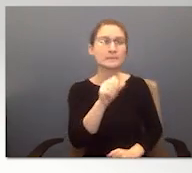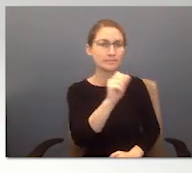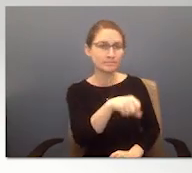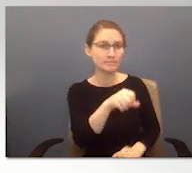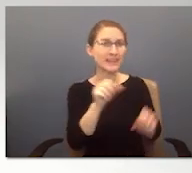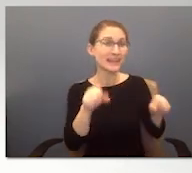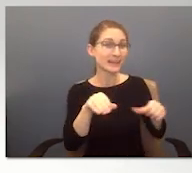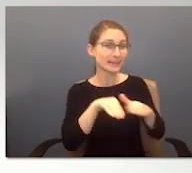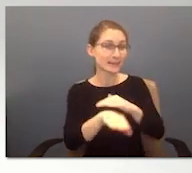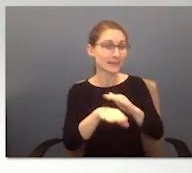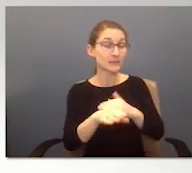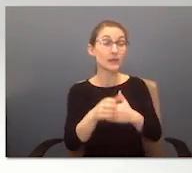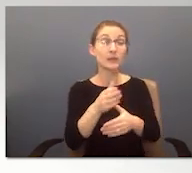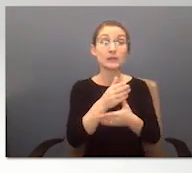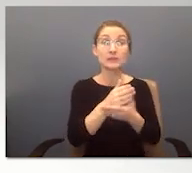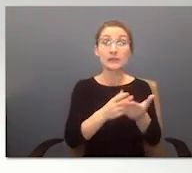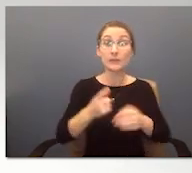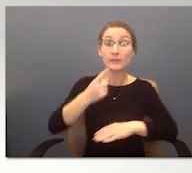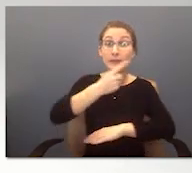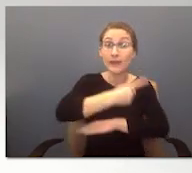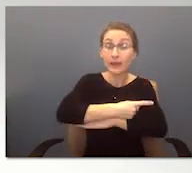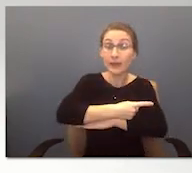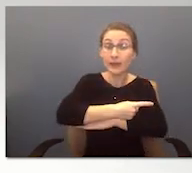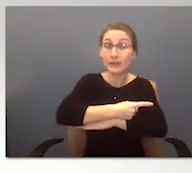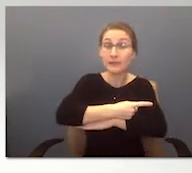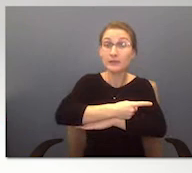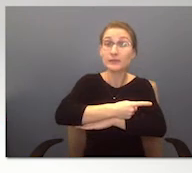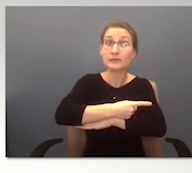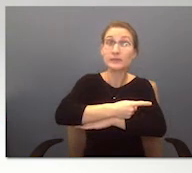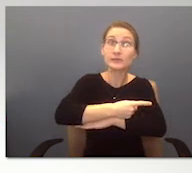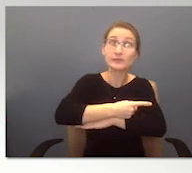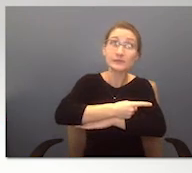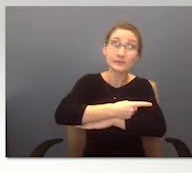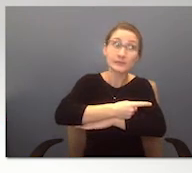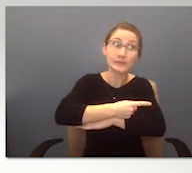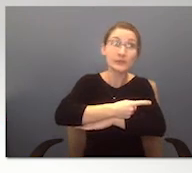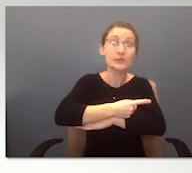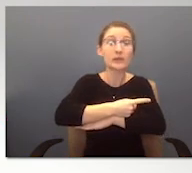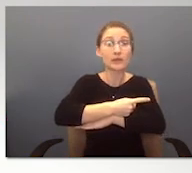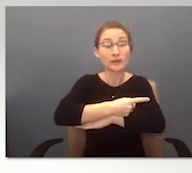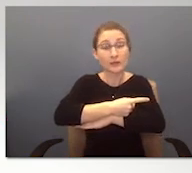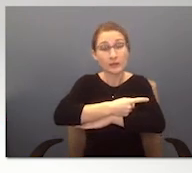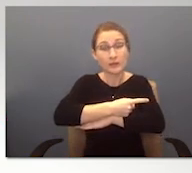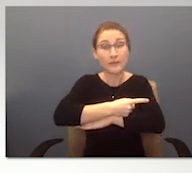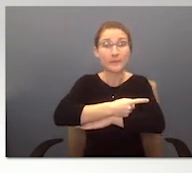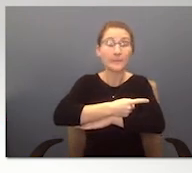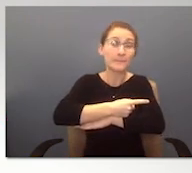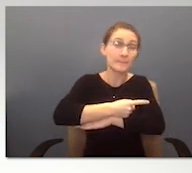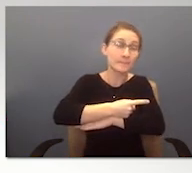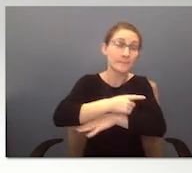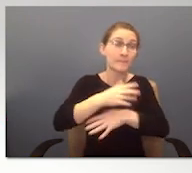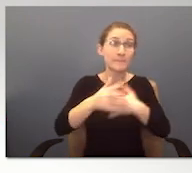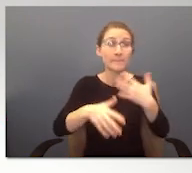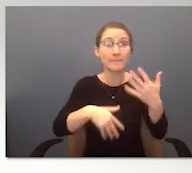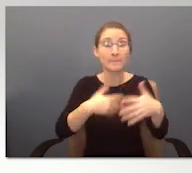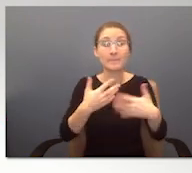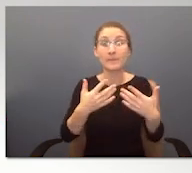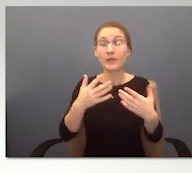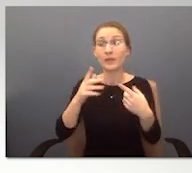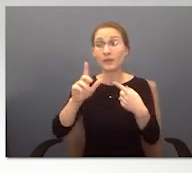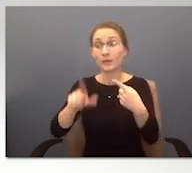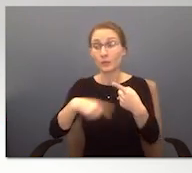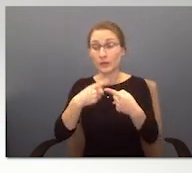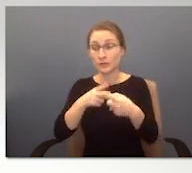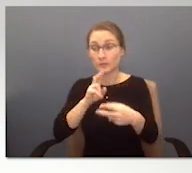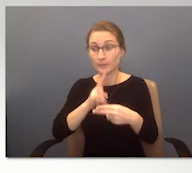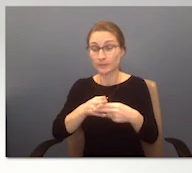are some days I feel like she goes above and beyond, and then there's other days, when you were talking